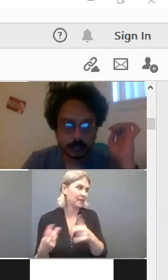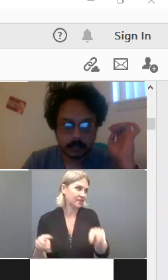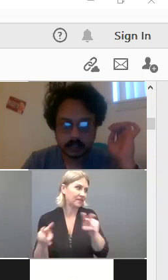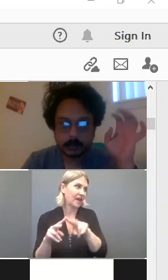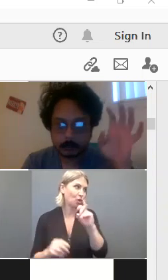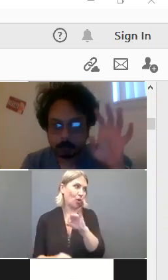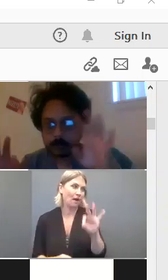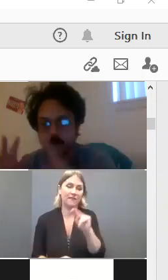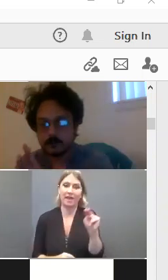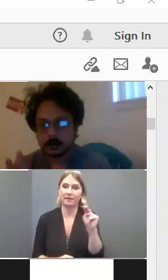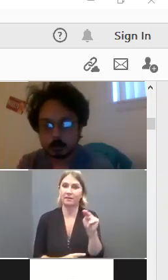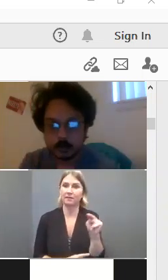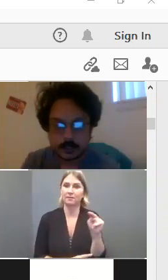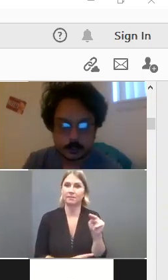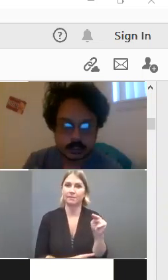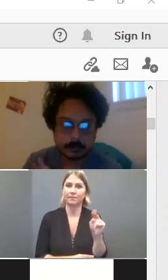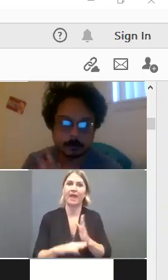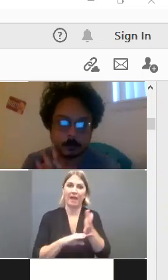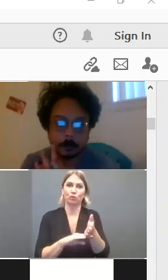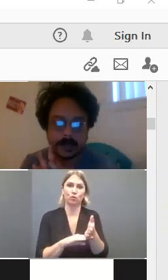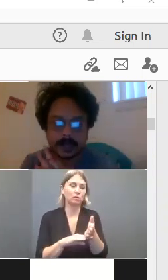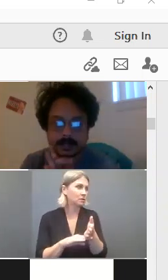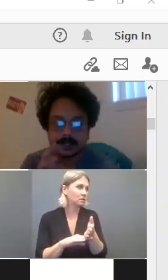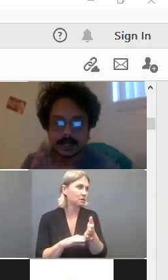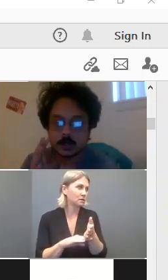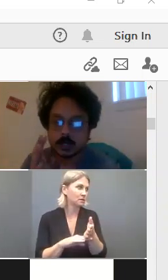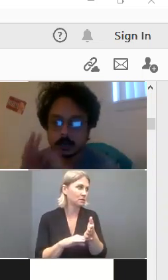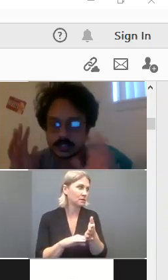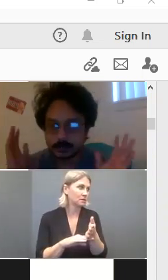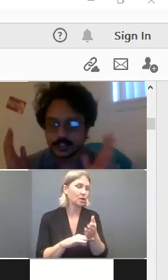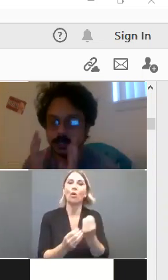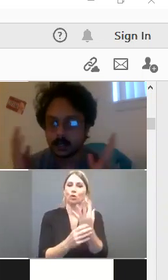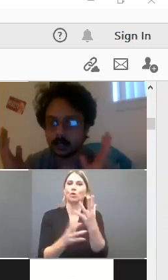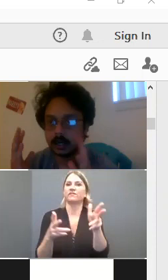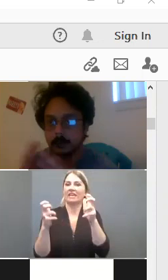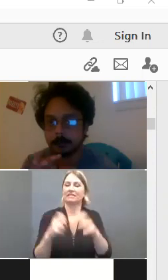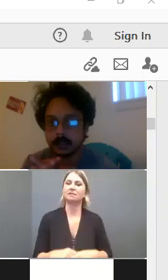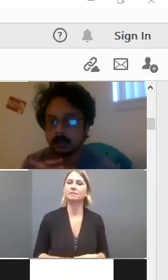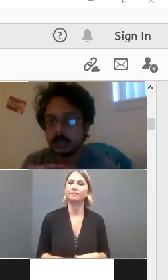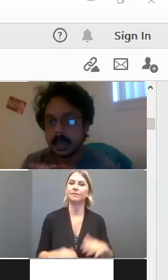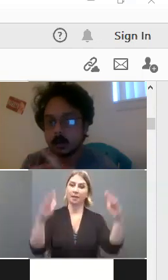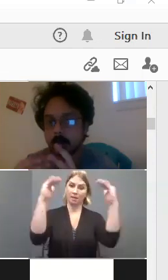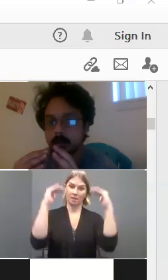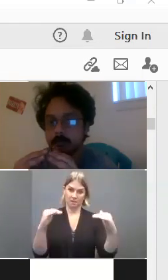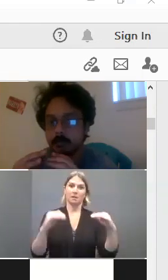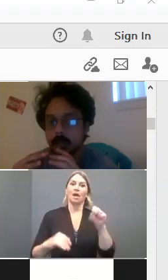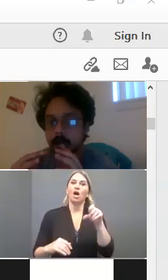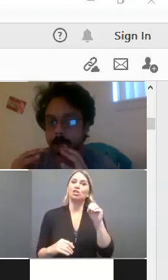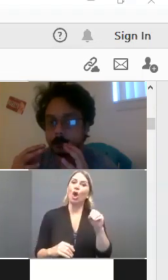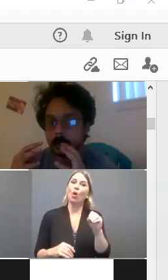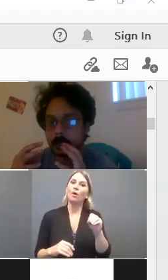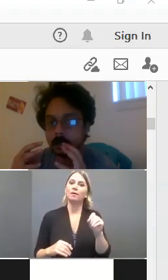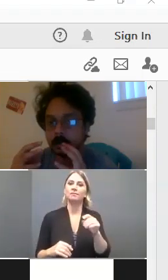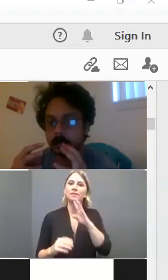Now, before we move into some proper analysis, let's look into some general algorithm